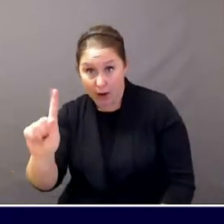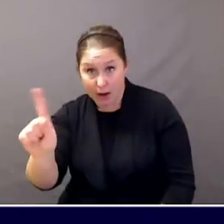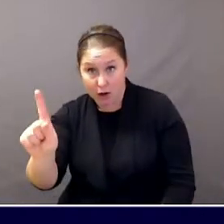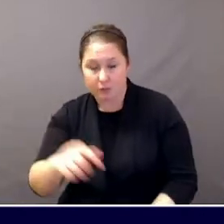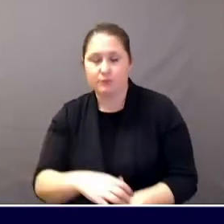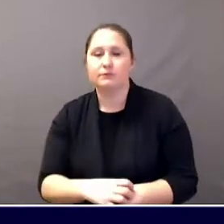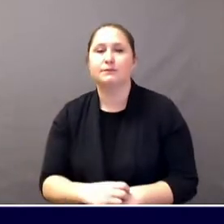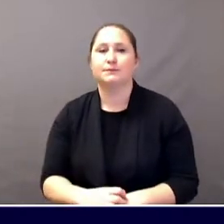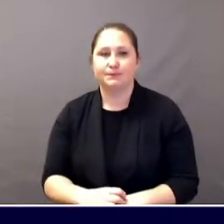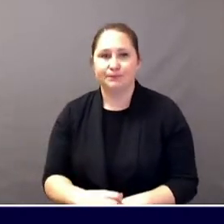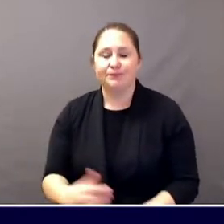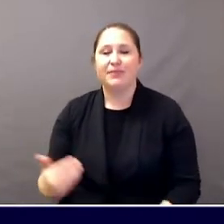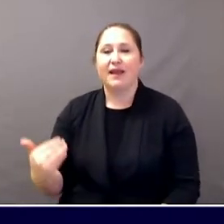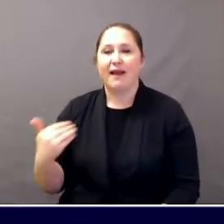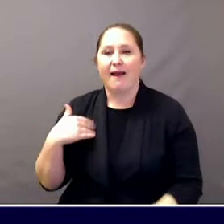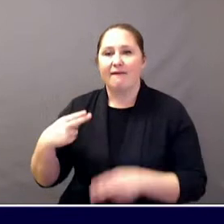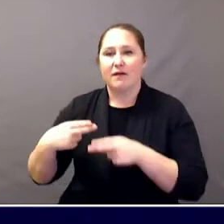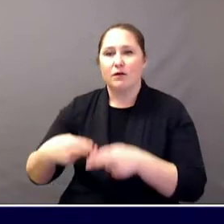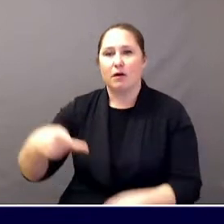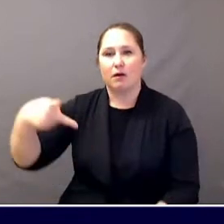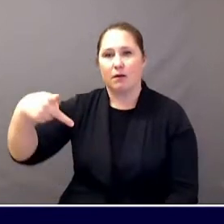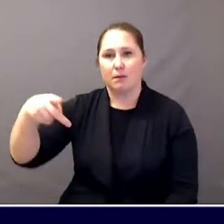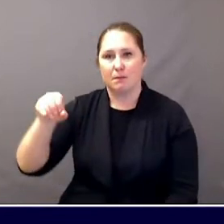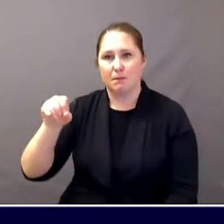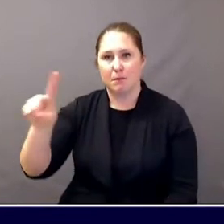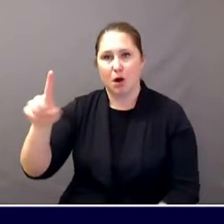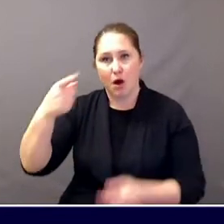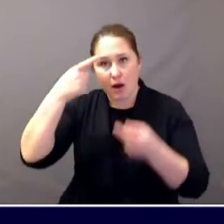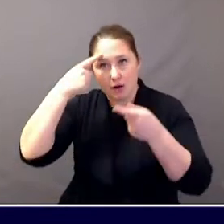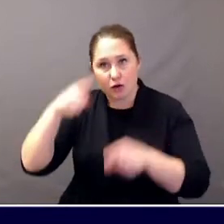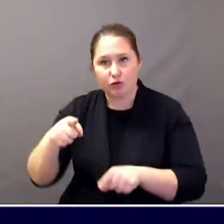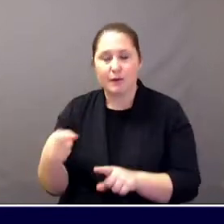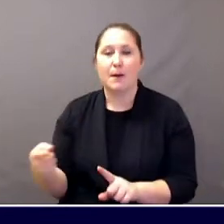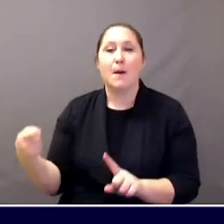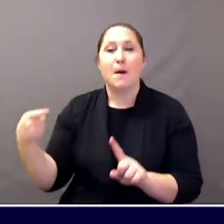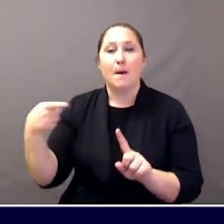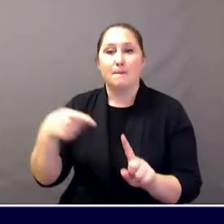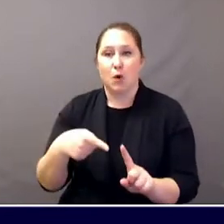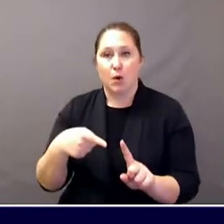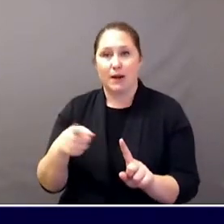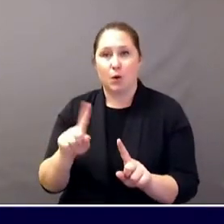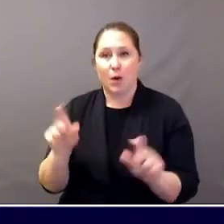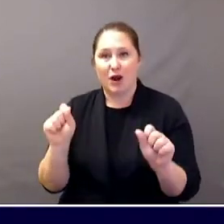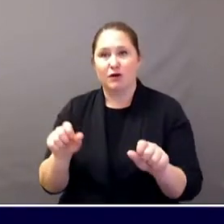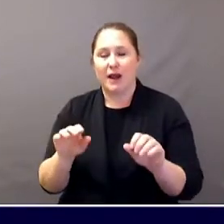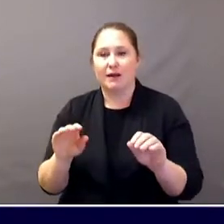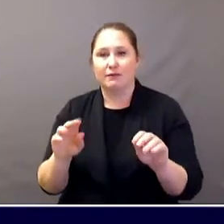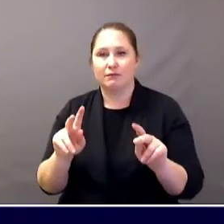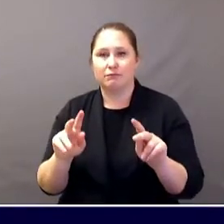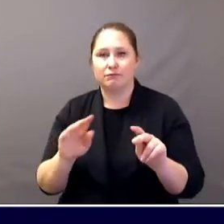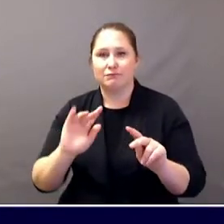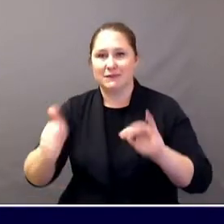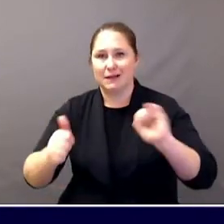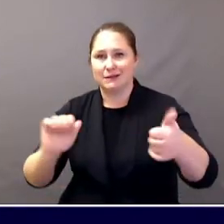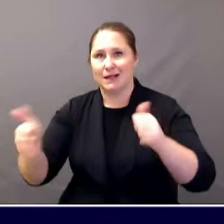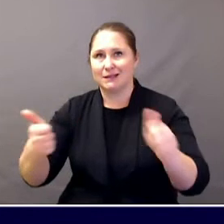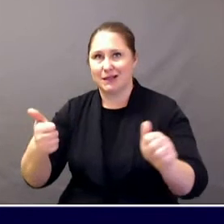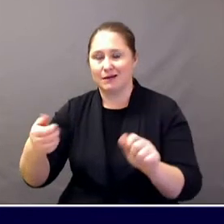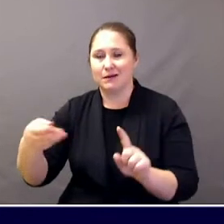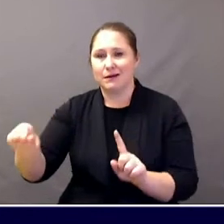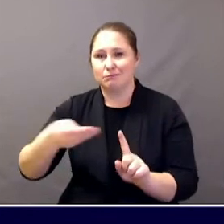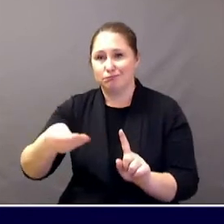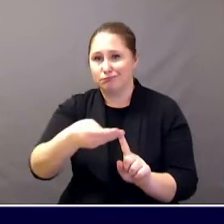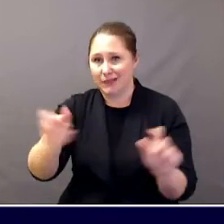called a POD agreement, POD being a point of dispensation or dispensing. As part of our standard public